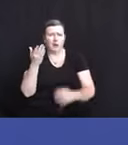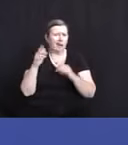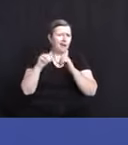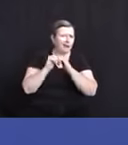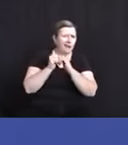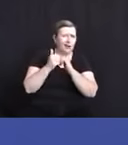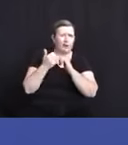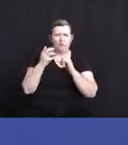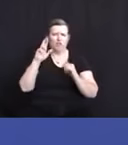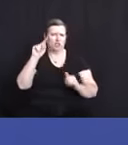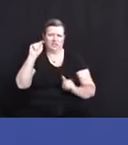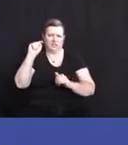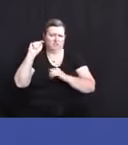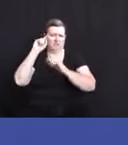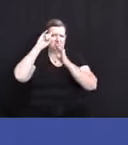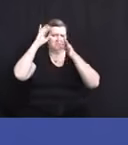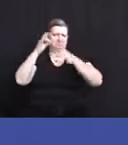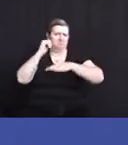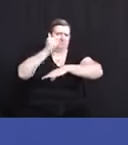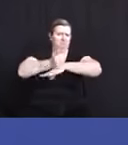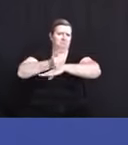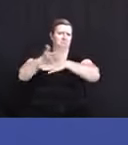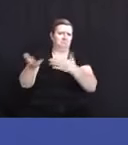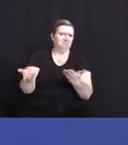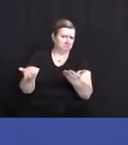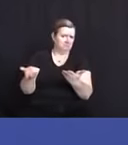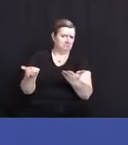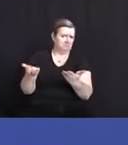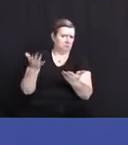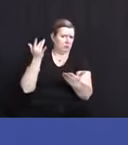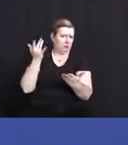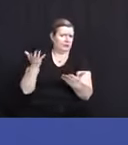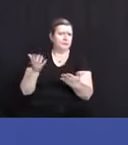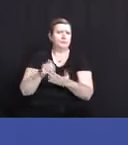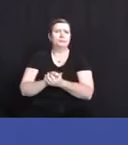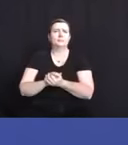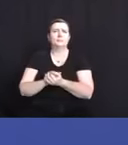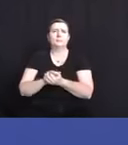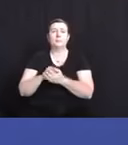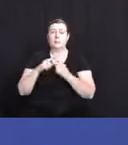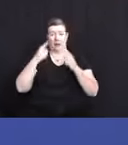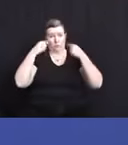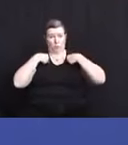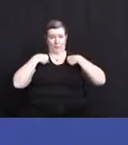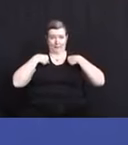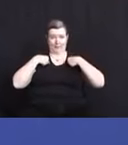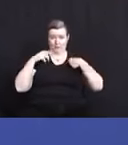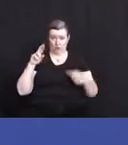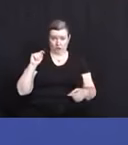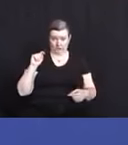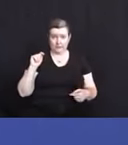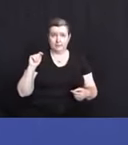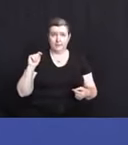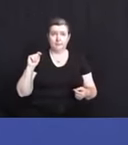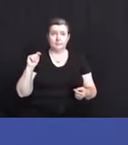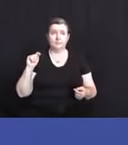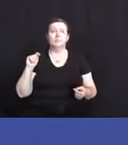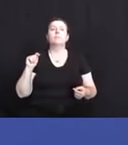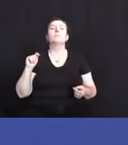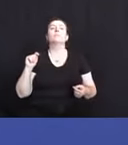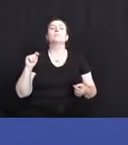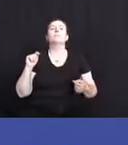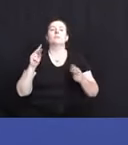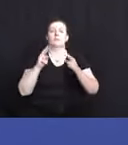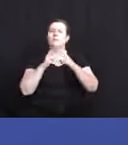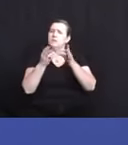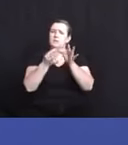how it's calculated, but it's a very simple sort of, for me, for folks trying to figure out